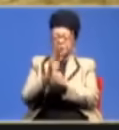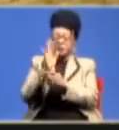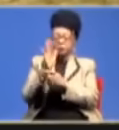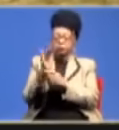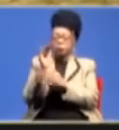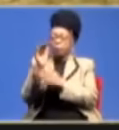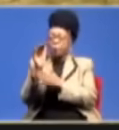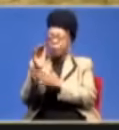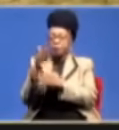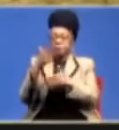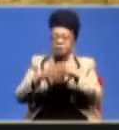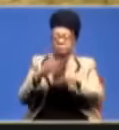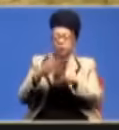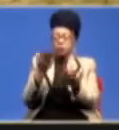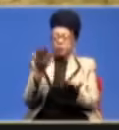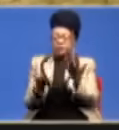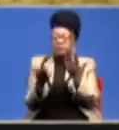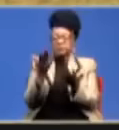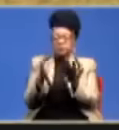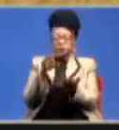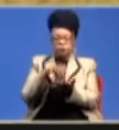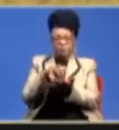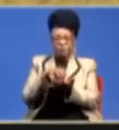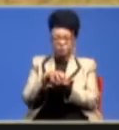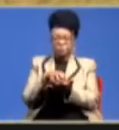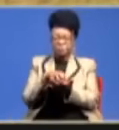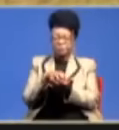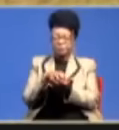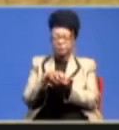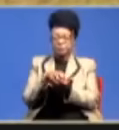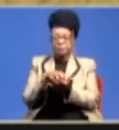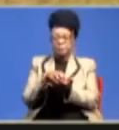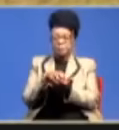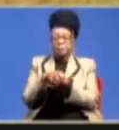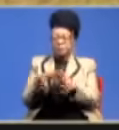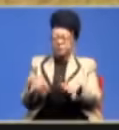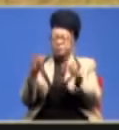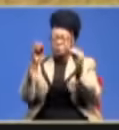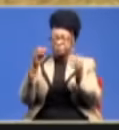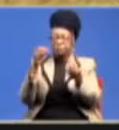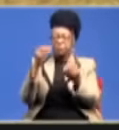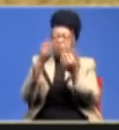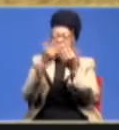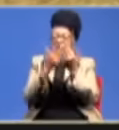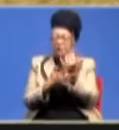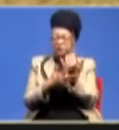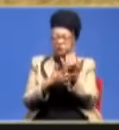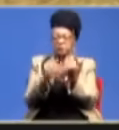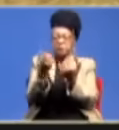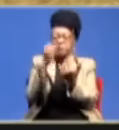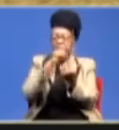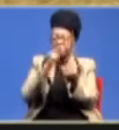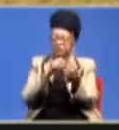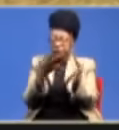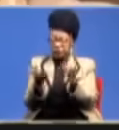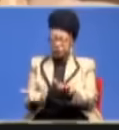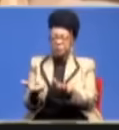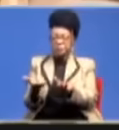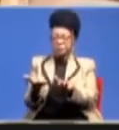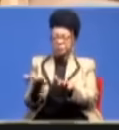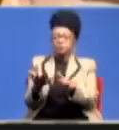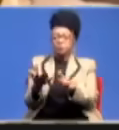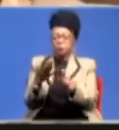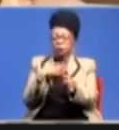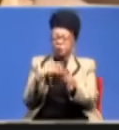to assess the situation. Nilipata damu imetapaka na mzee yako chini na jiko, alikuwa naota